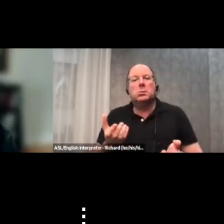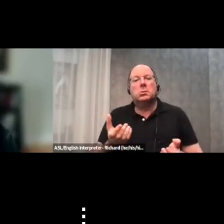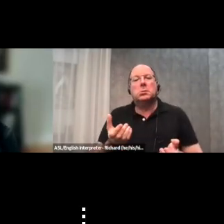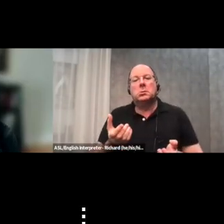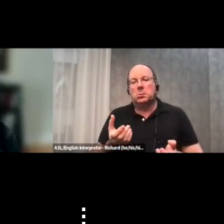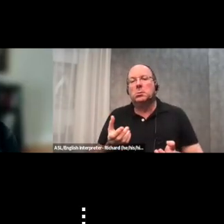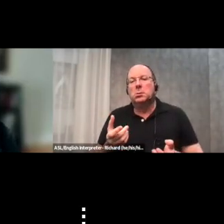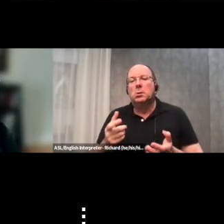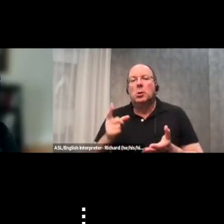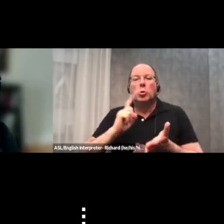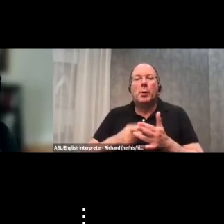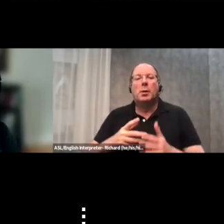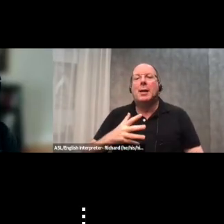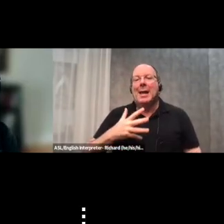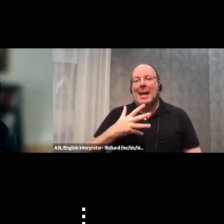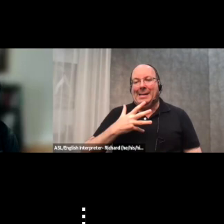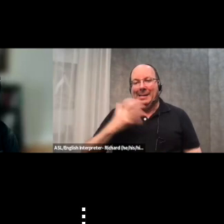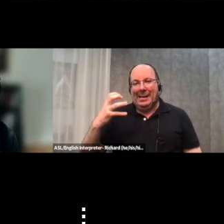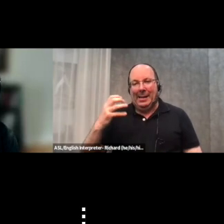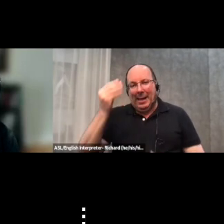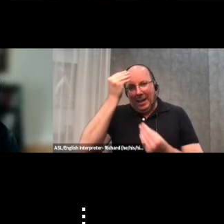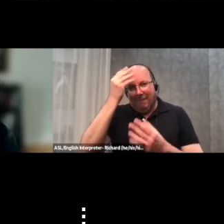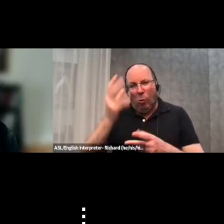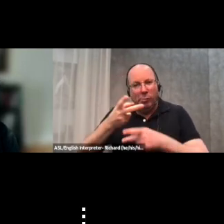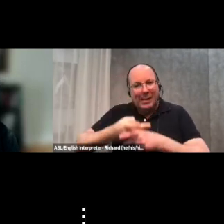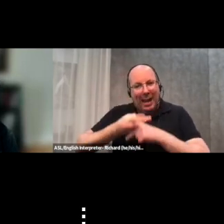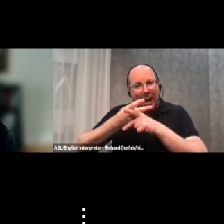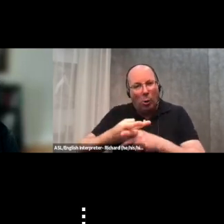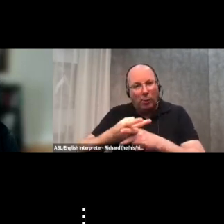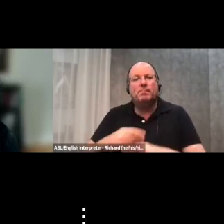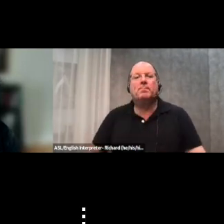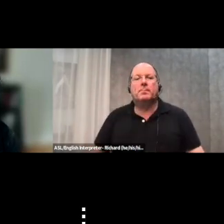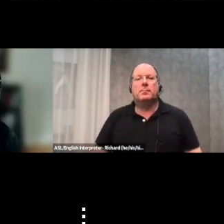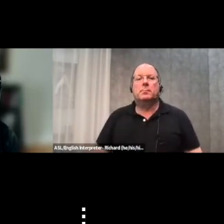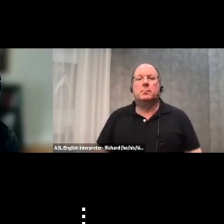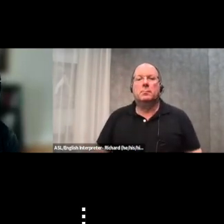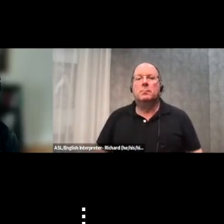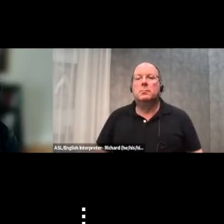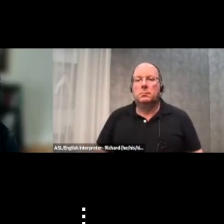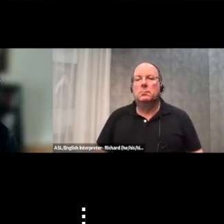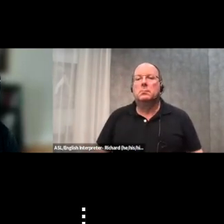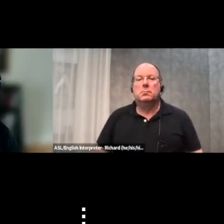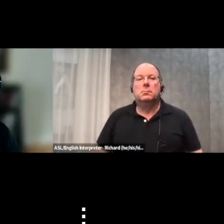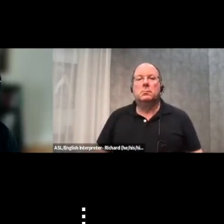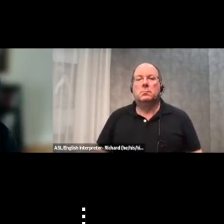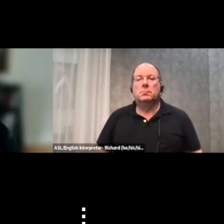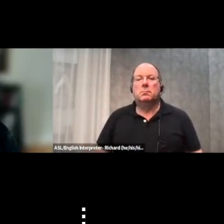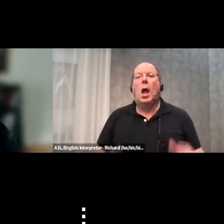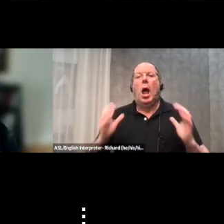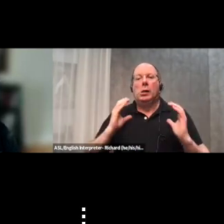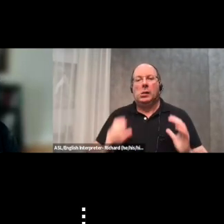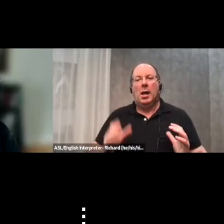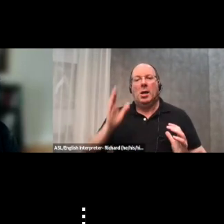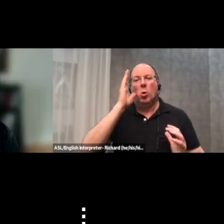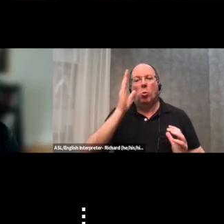want to talk a little bit about kink-informed care. So one thing to know is that clients often